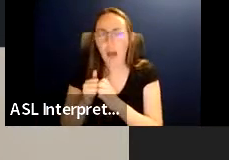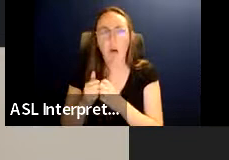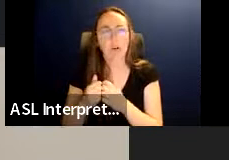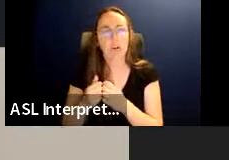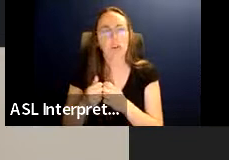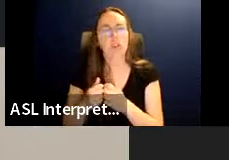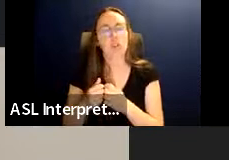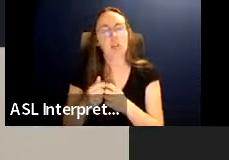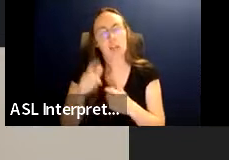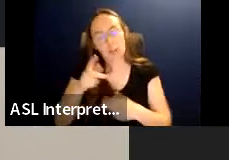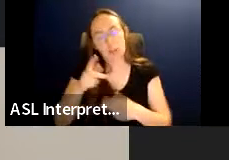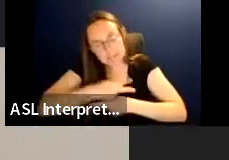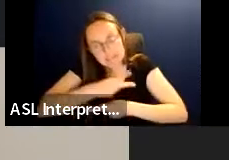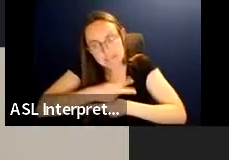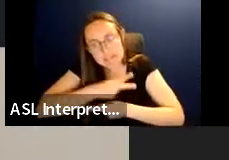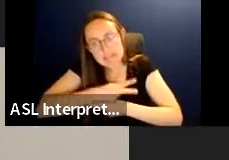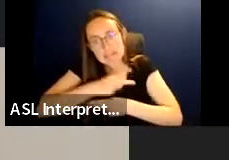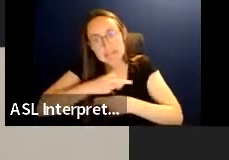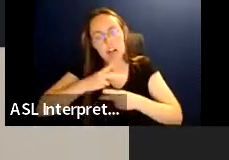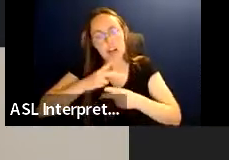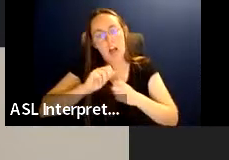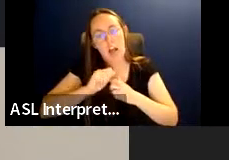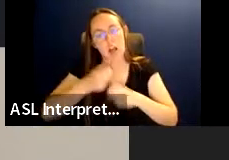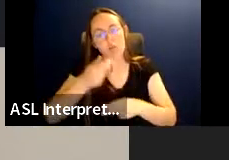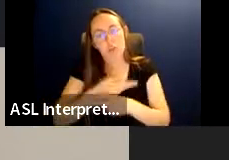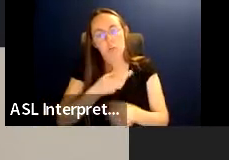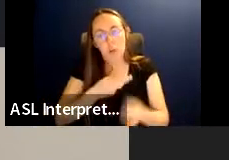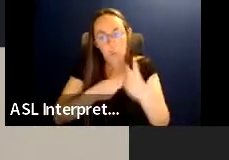of creating a continuous piece of